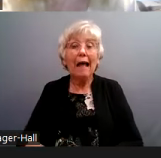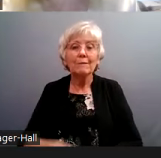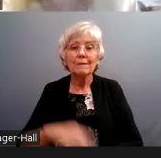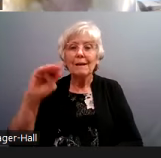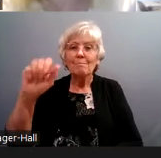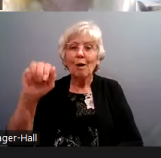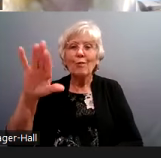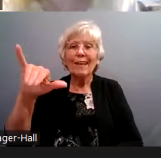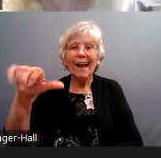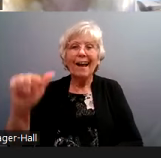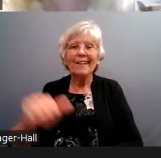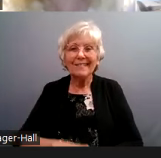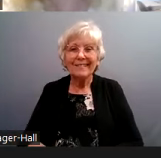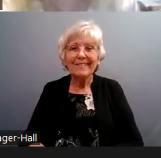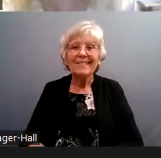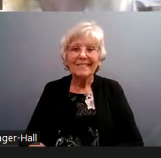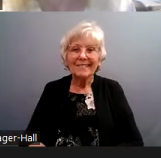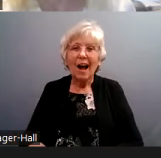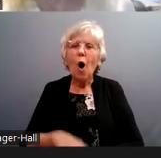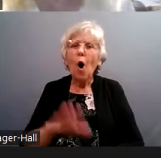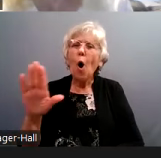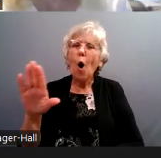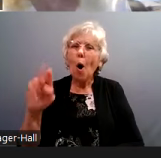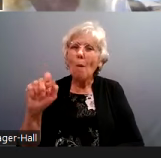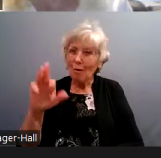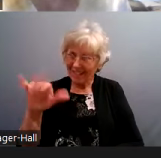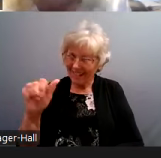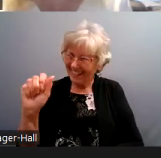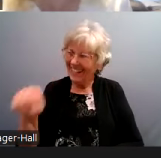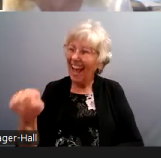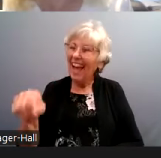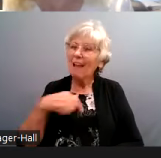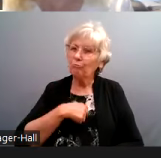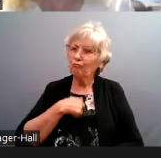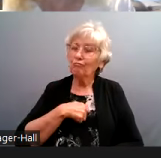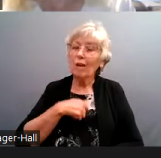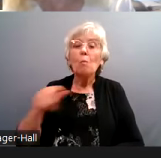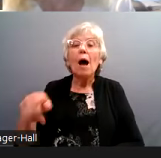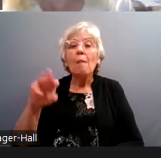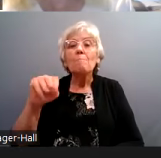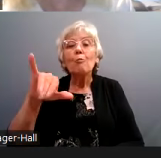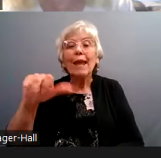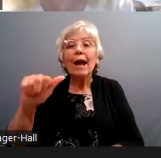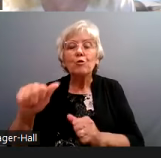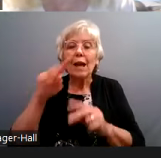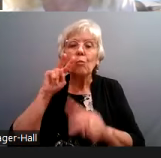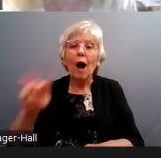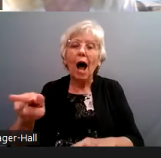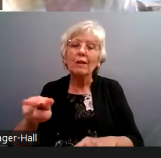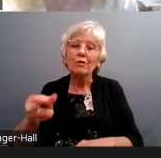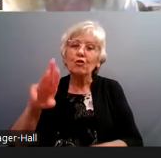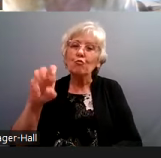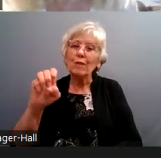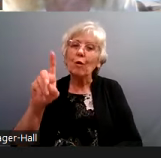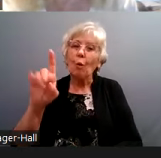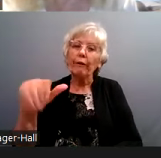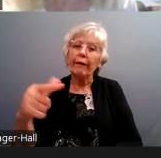No, Maria, I'm so sorry. Well, but Maria, you'll get to watch the recording because we're going to post the recording.